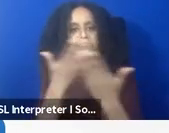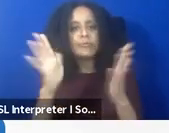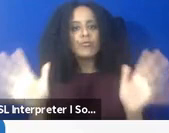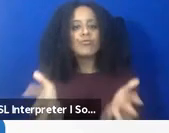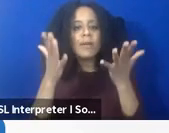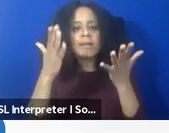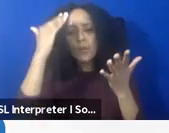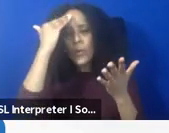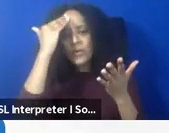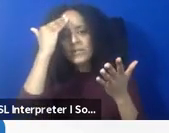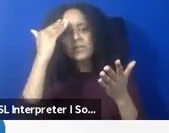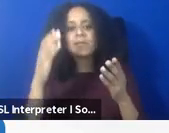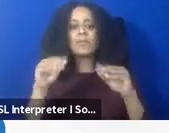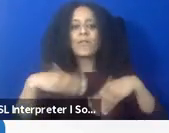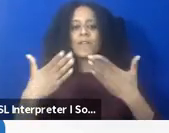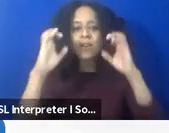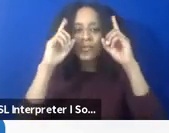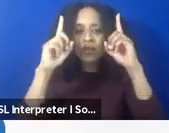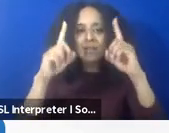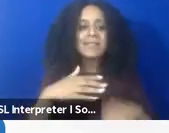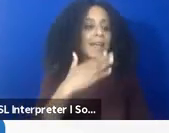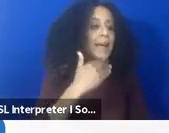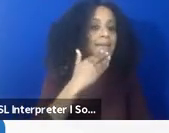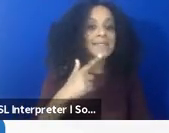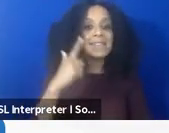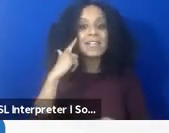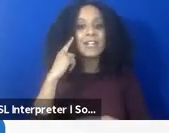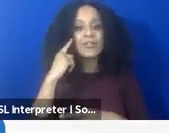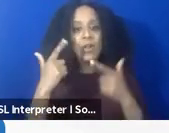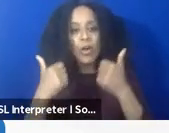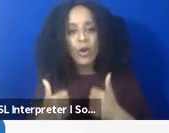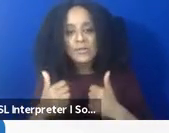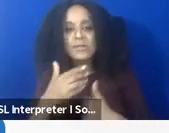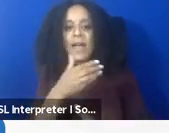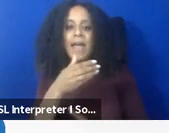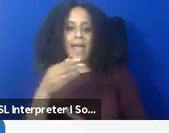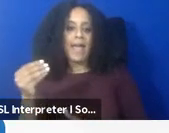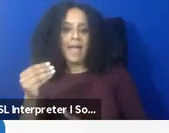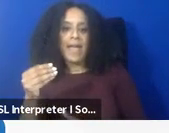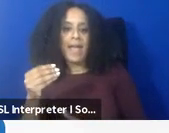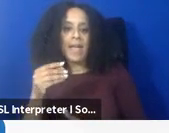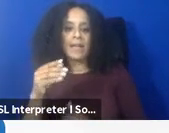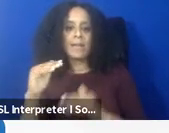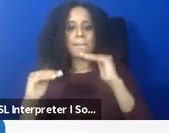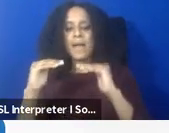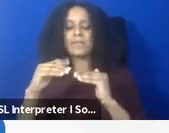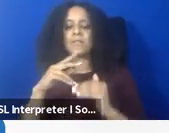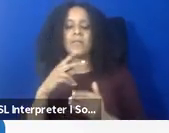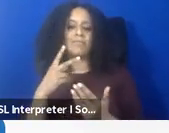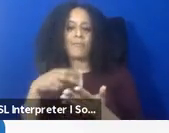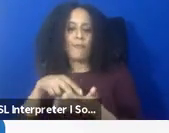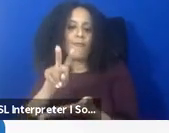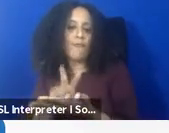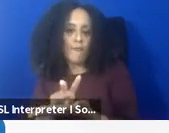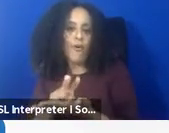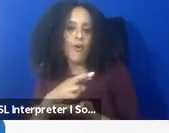links between diabetes, hearing loss, vestibular, and risk of falls. In this graphic, you can see the